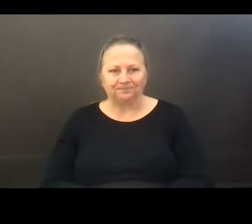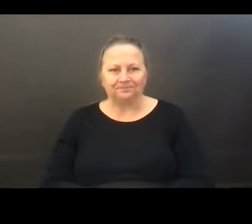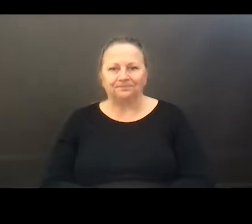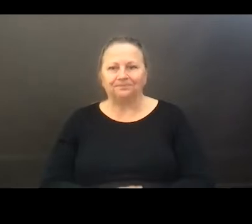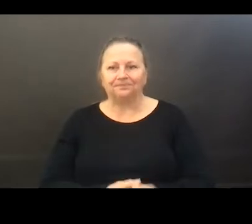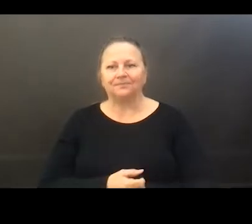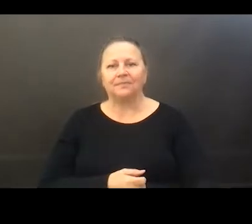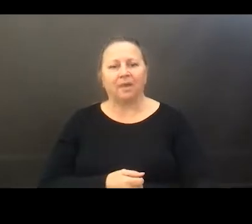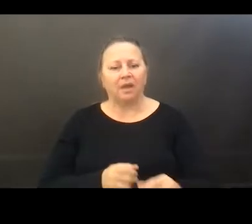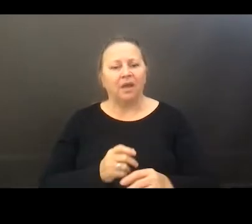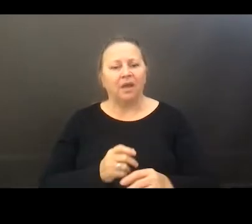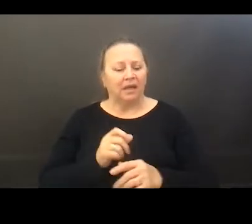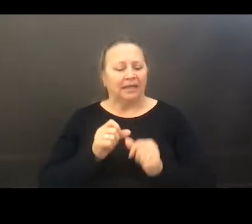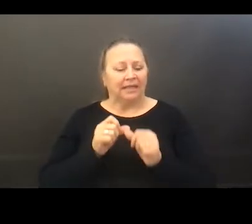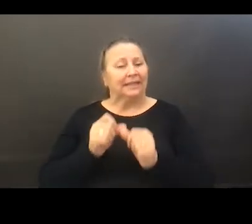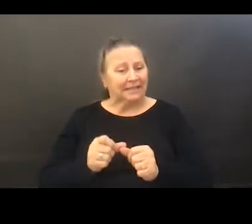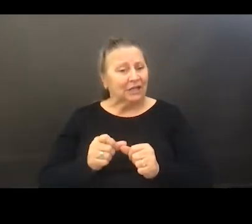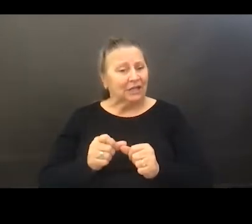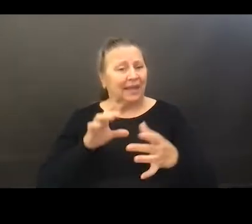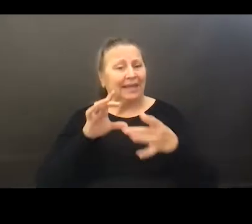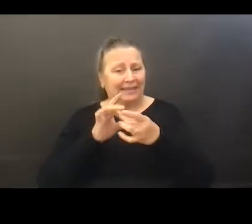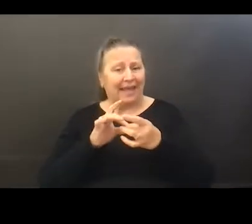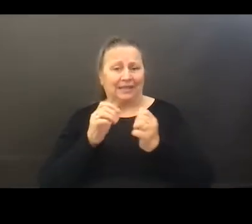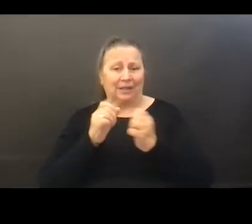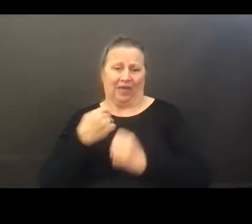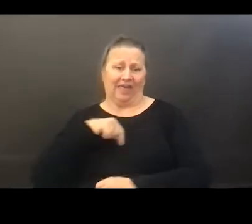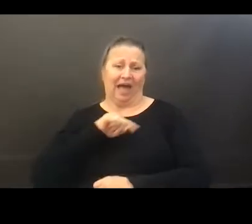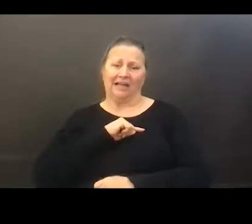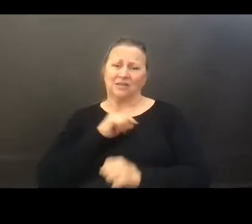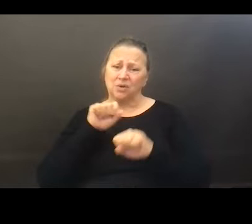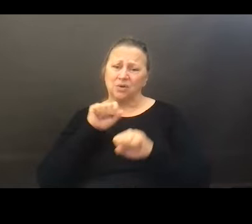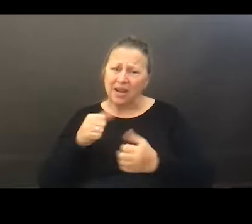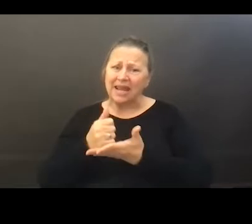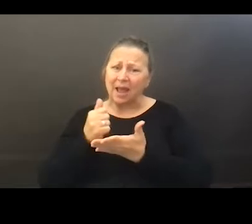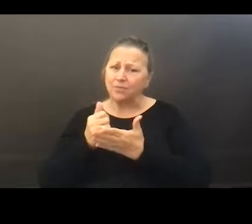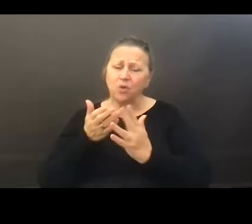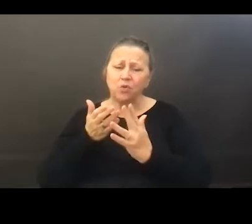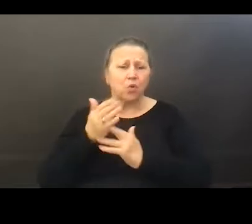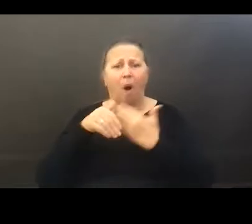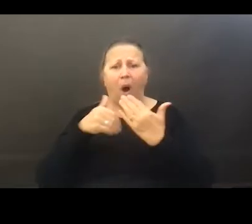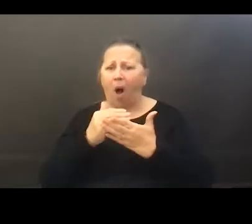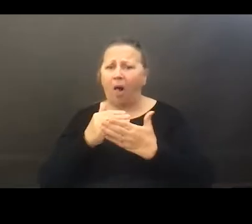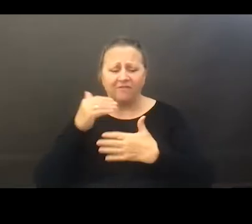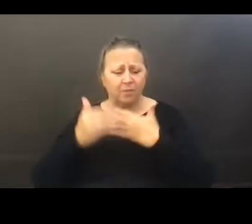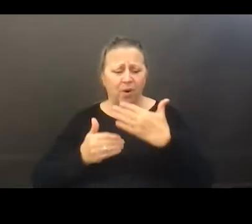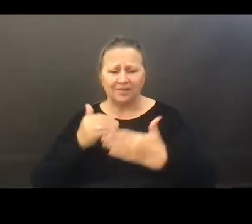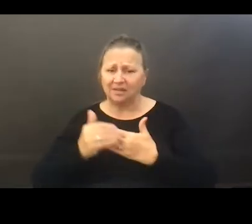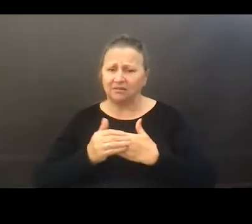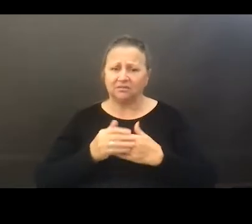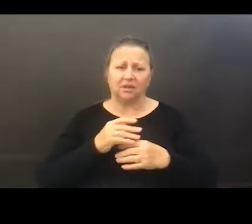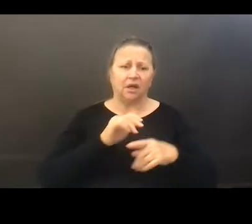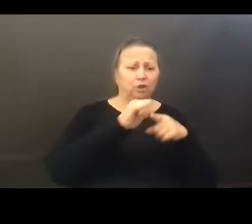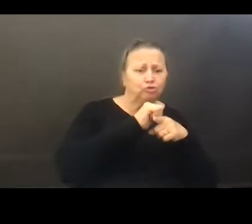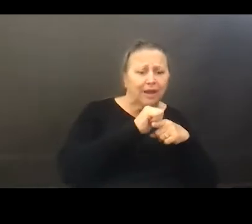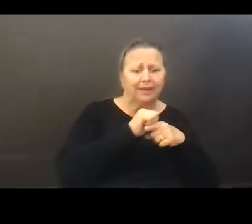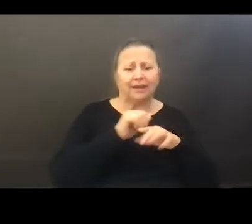Keep connected to us. We can help you through all of your stages. Through training, childcare, as Carl mentioned,